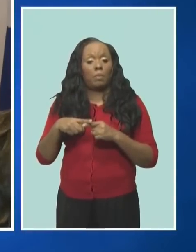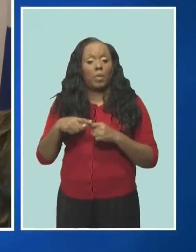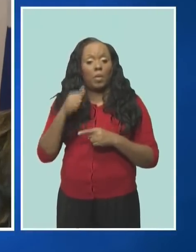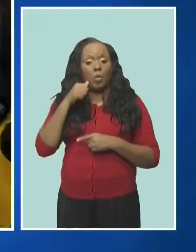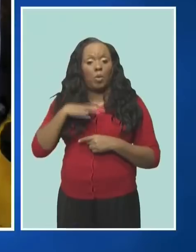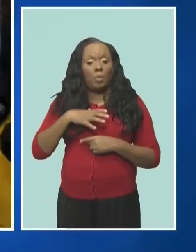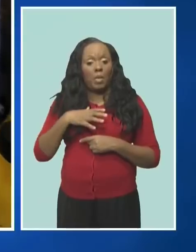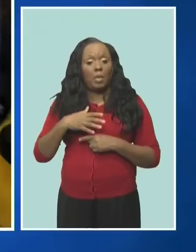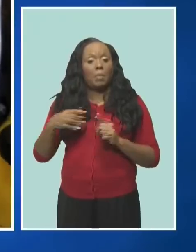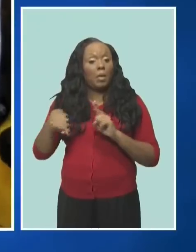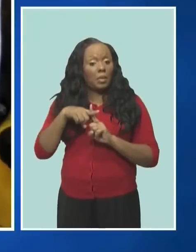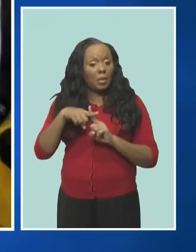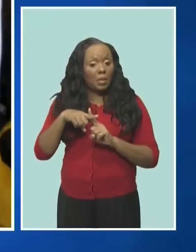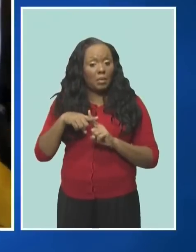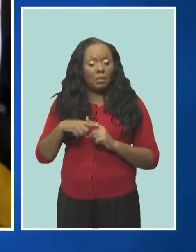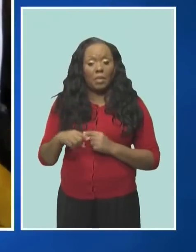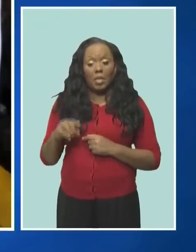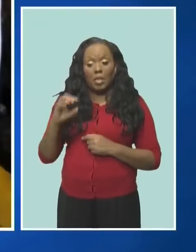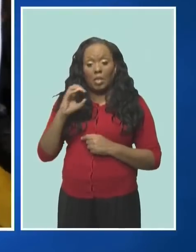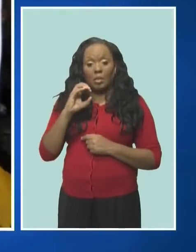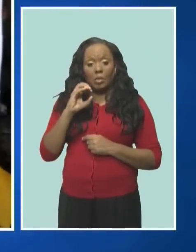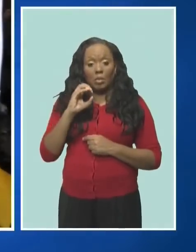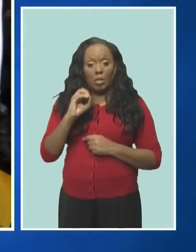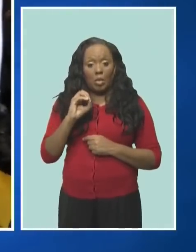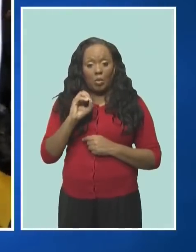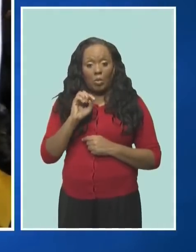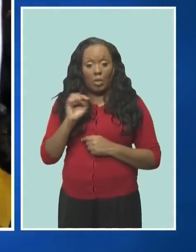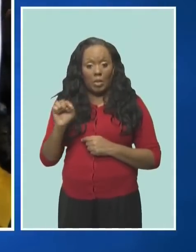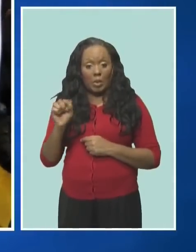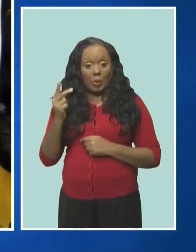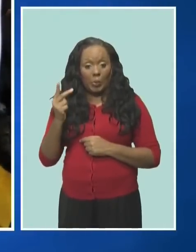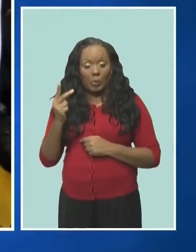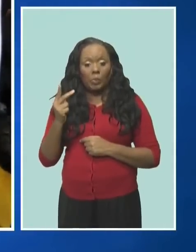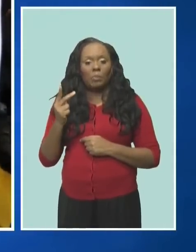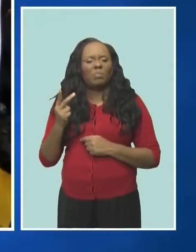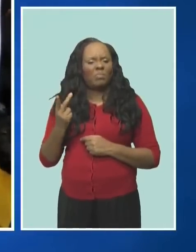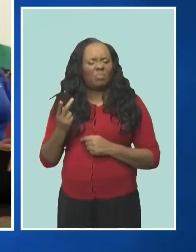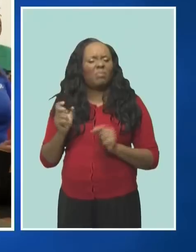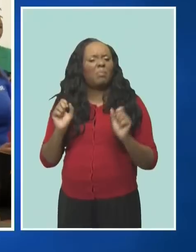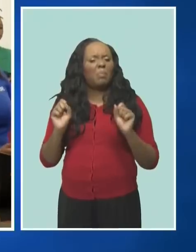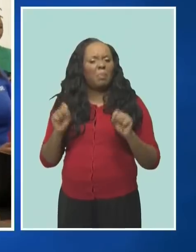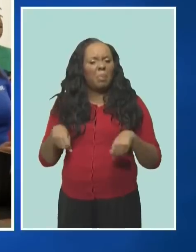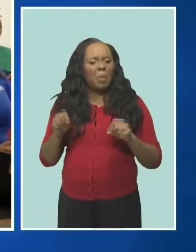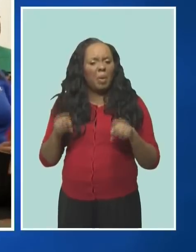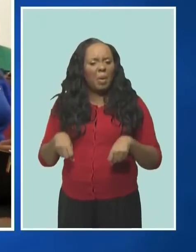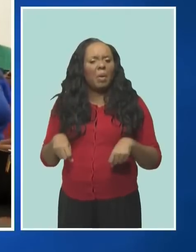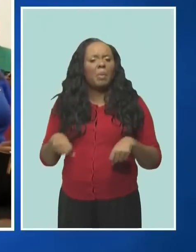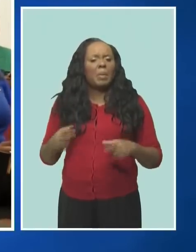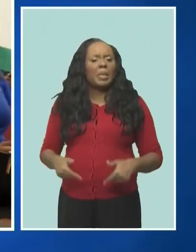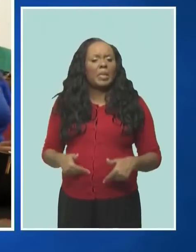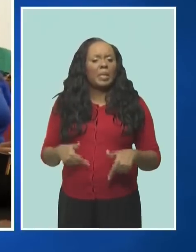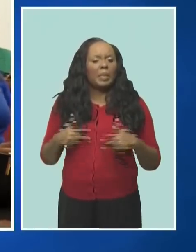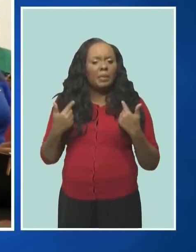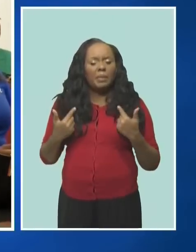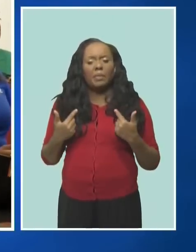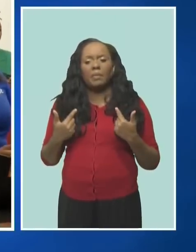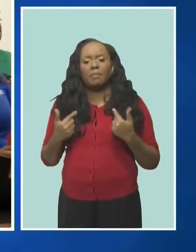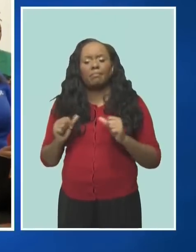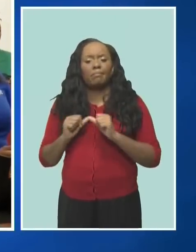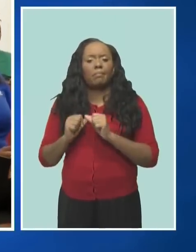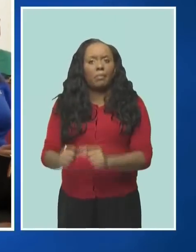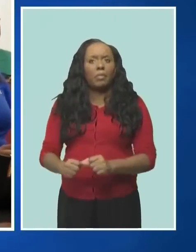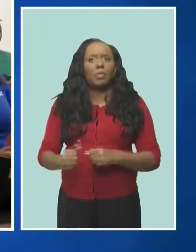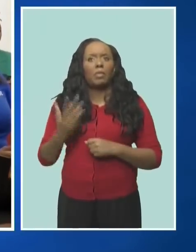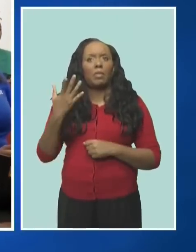0 to 2 have a 98 to 100% 5-year survival. Dr. Jagru was addressing the launch of the CIBC Walk